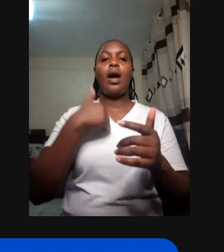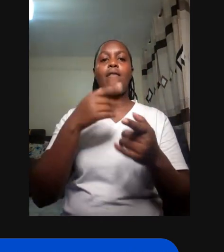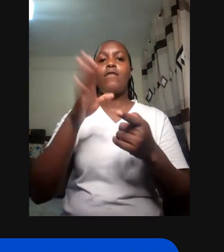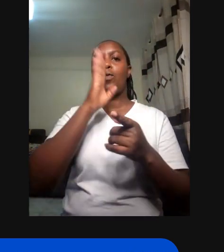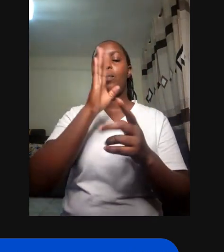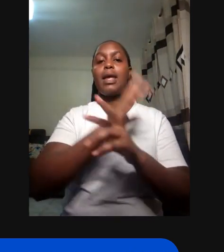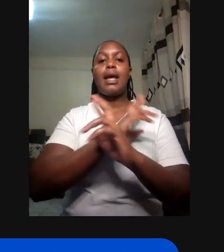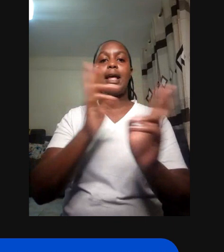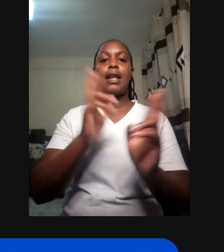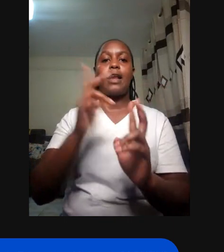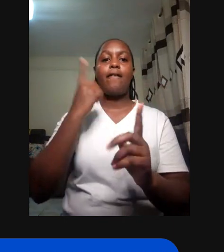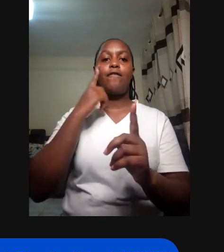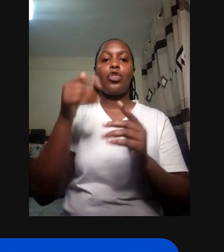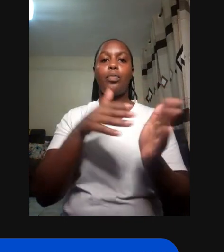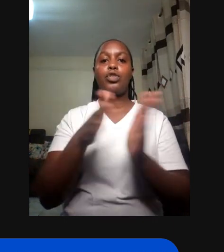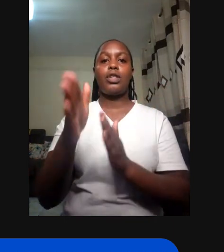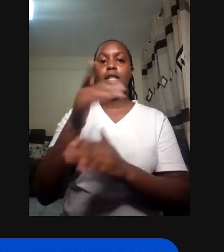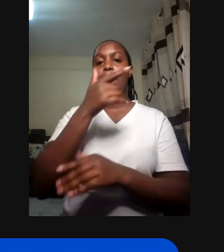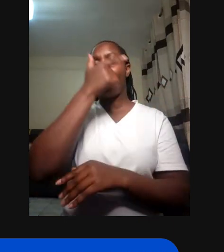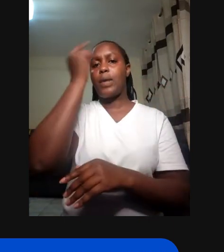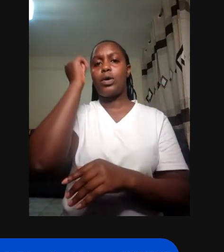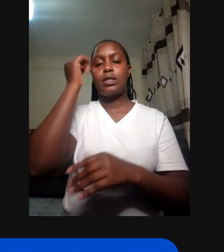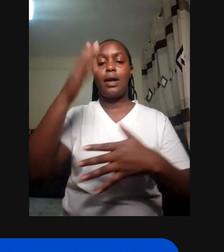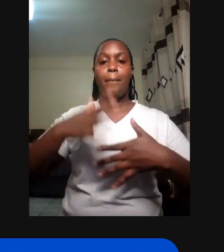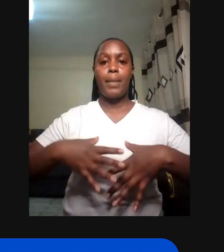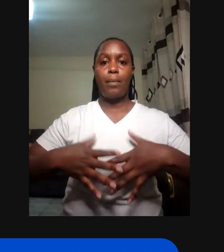the opportunity because people will